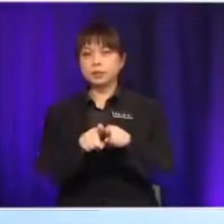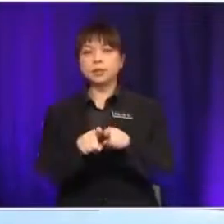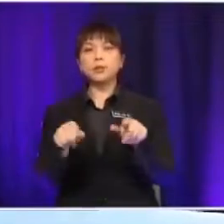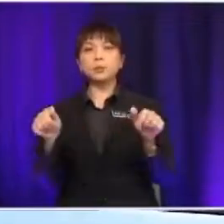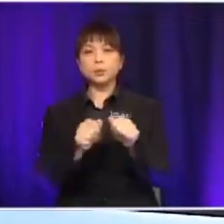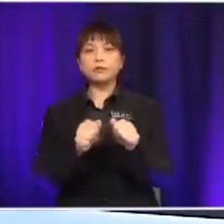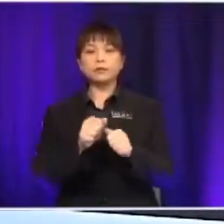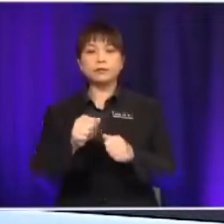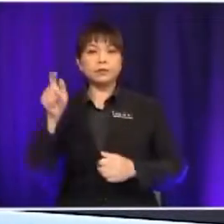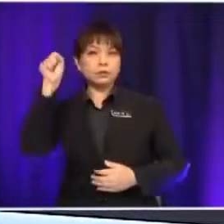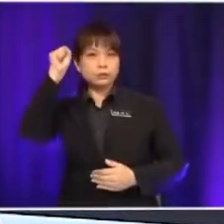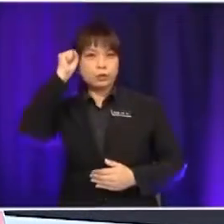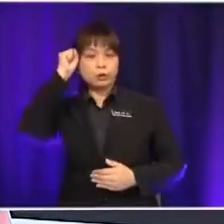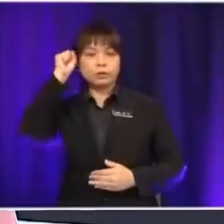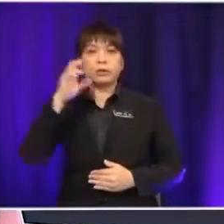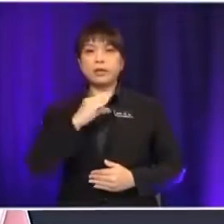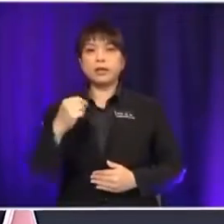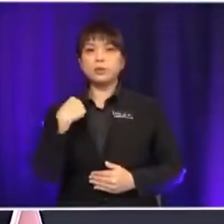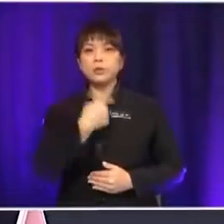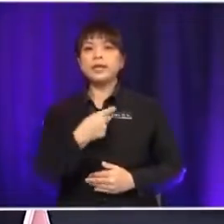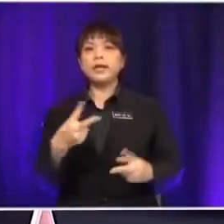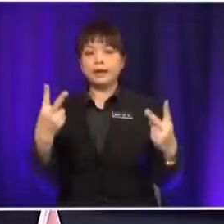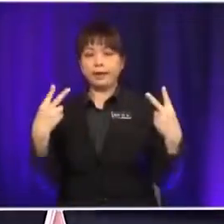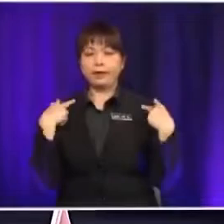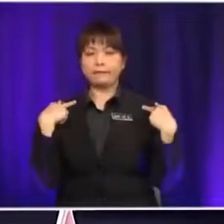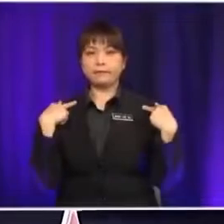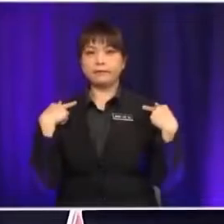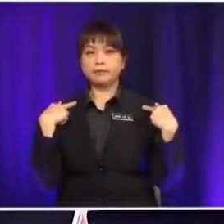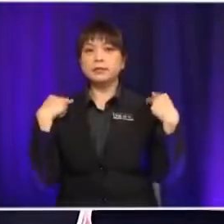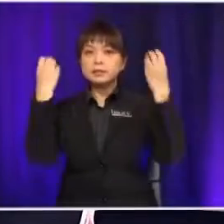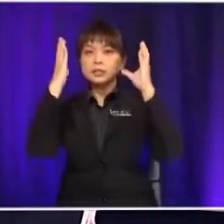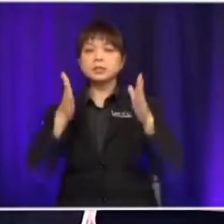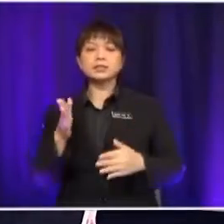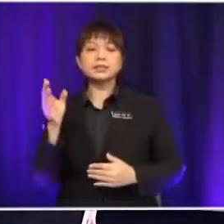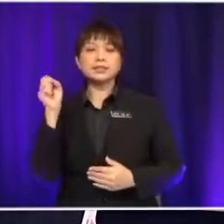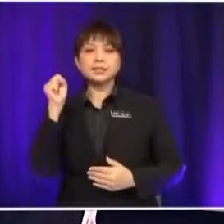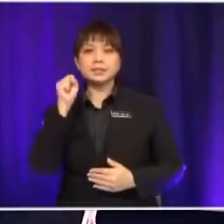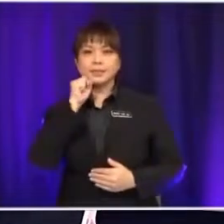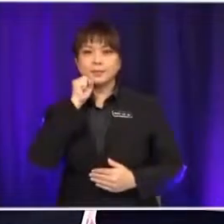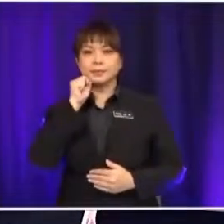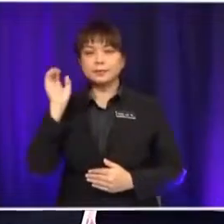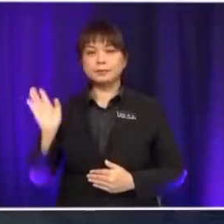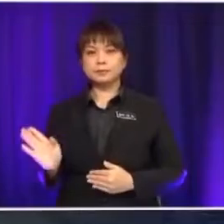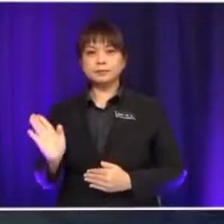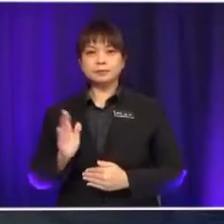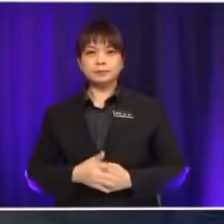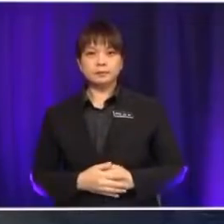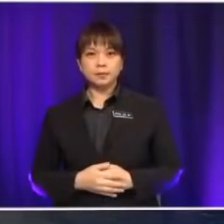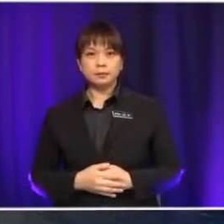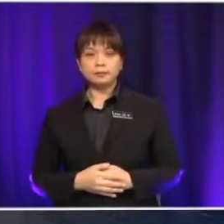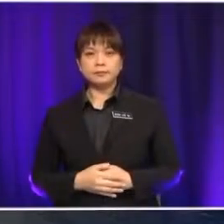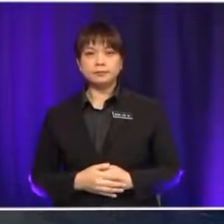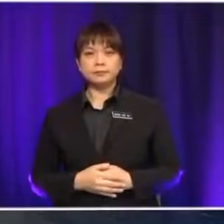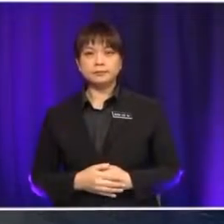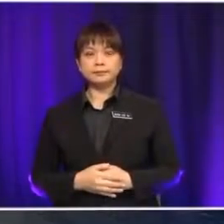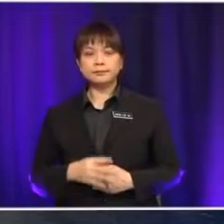host. And for today, we have Miss Sim joining in. Hi Miss Sim. Hi Sean. How are you feeling today? Good. All